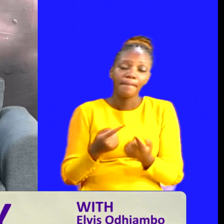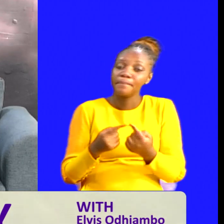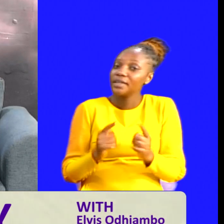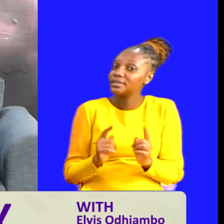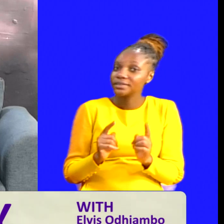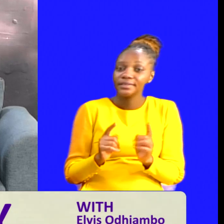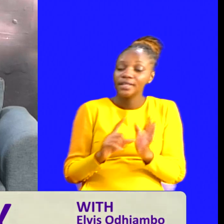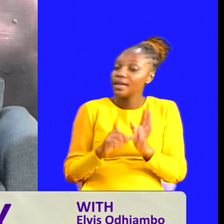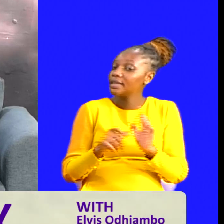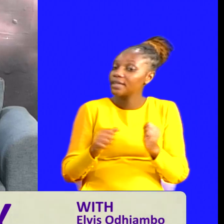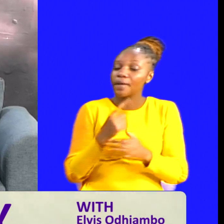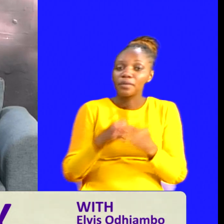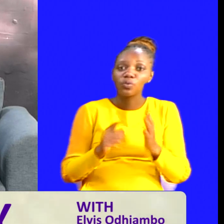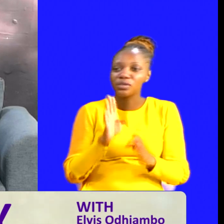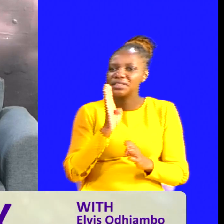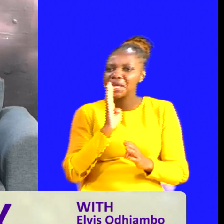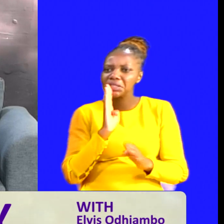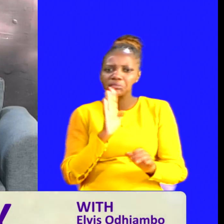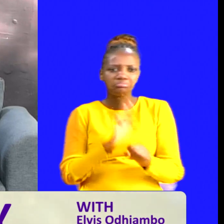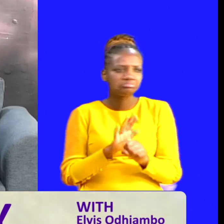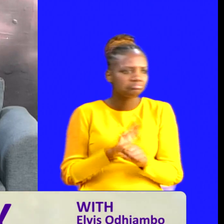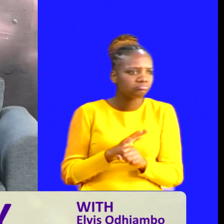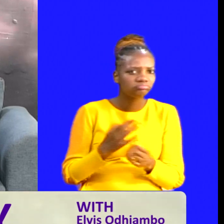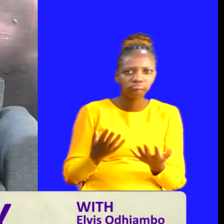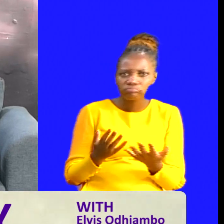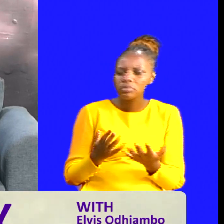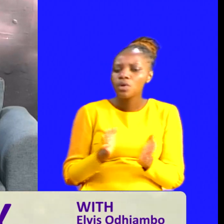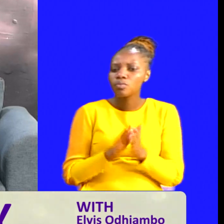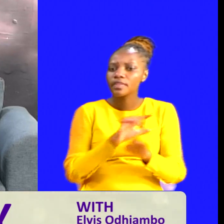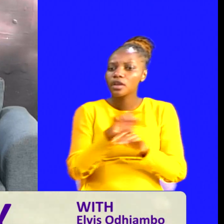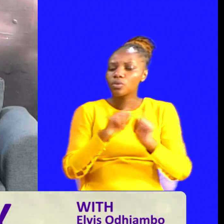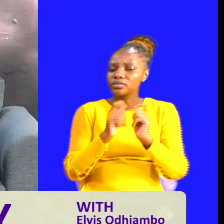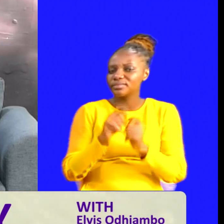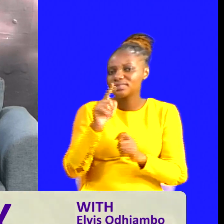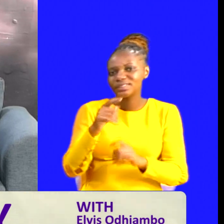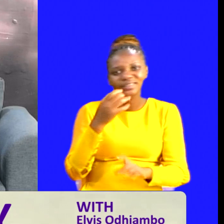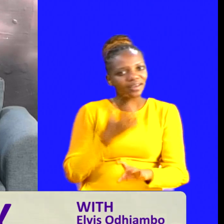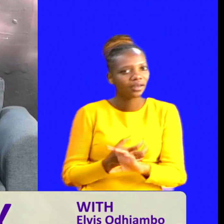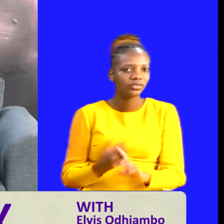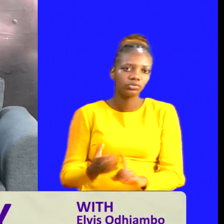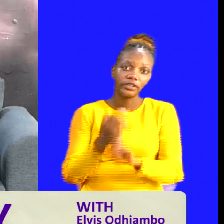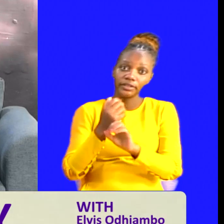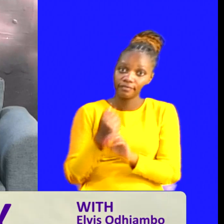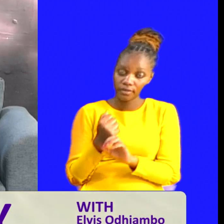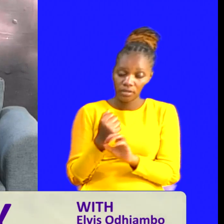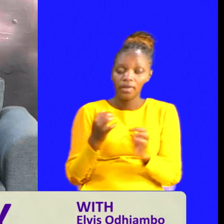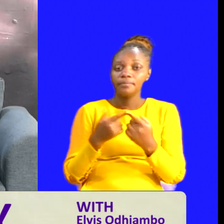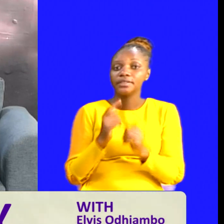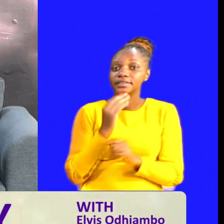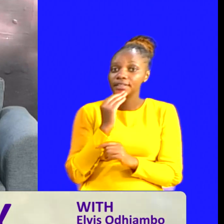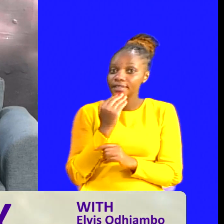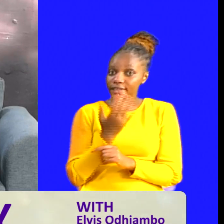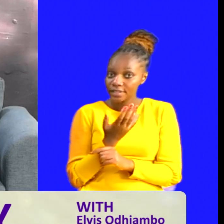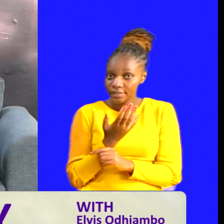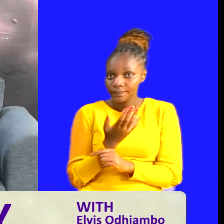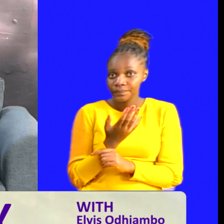with the debts, flying left, right, and center at these clubs, the local clubs, this is quite hard to achieve. But then again, FC Leopards,